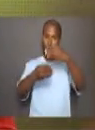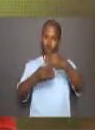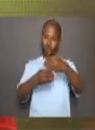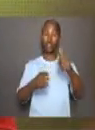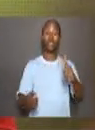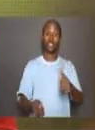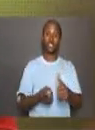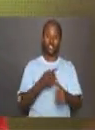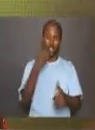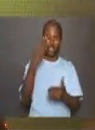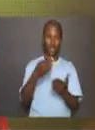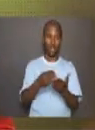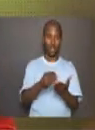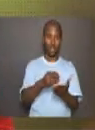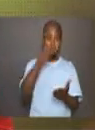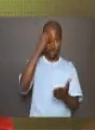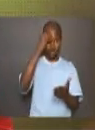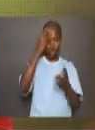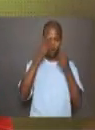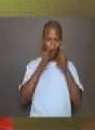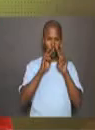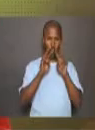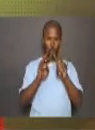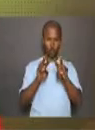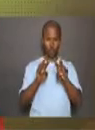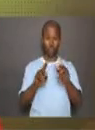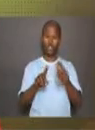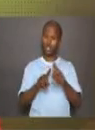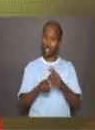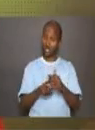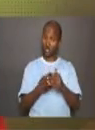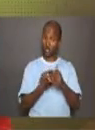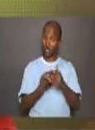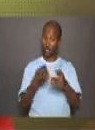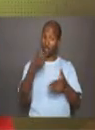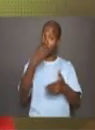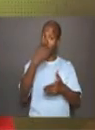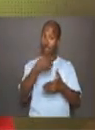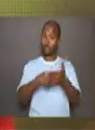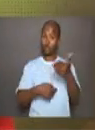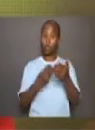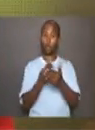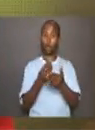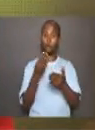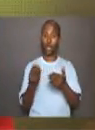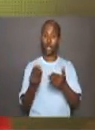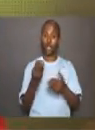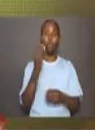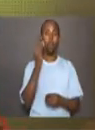In the first lesson, we will look at the initial expenses of buying a